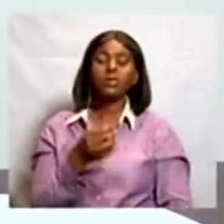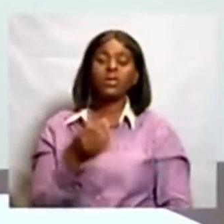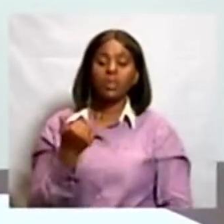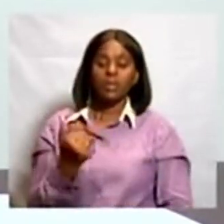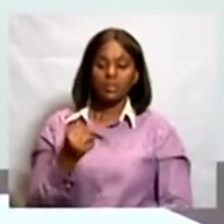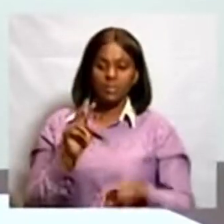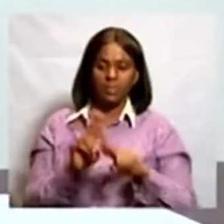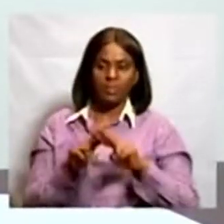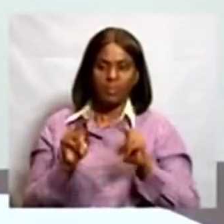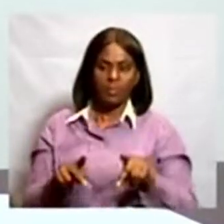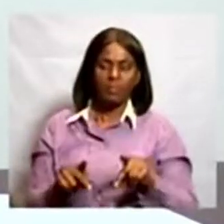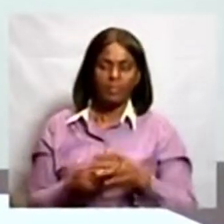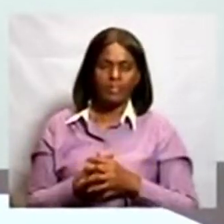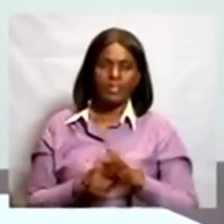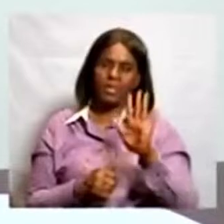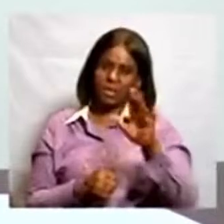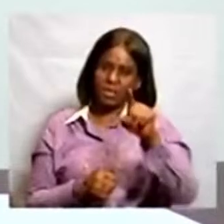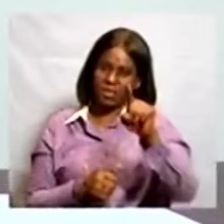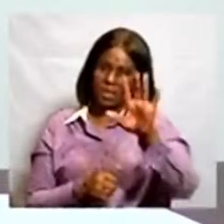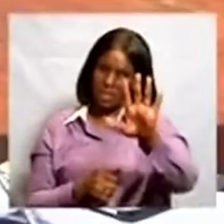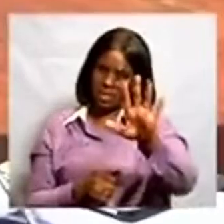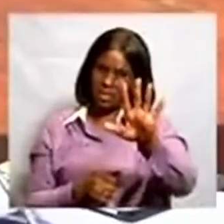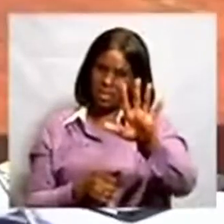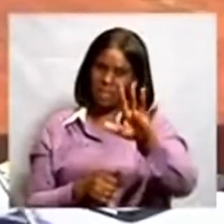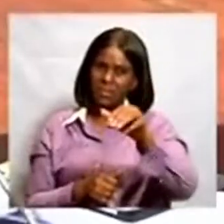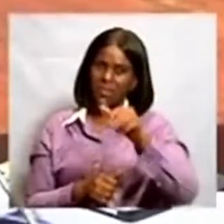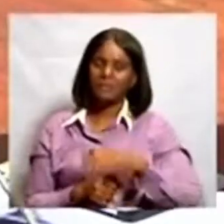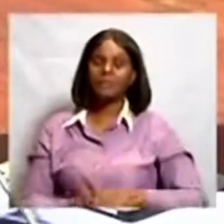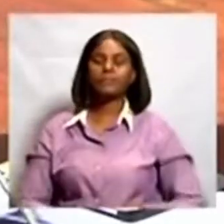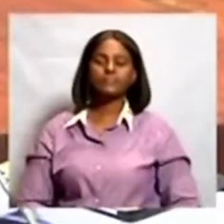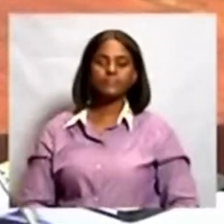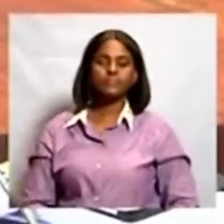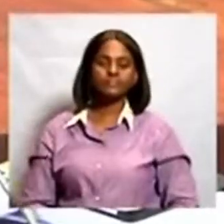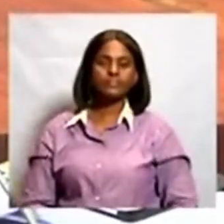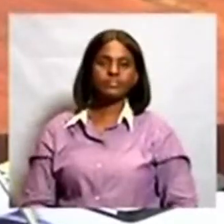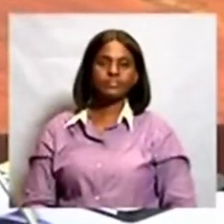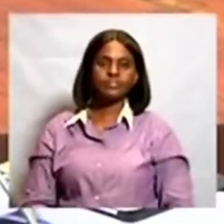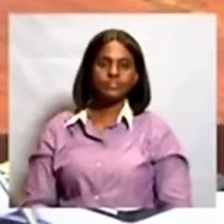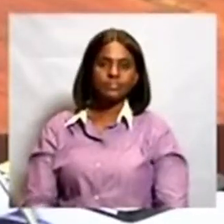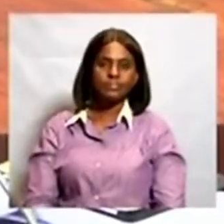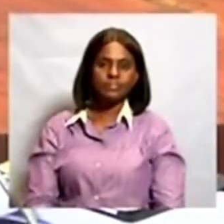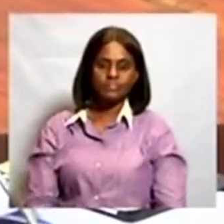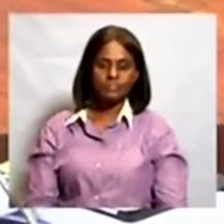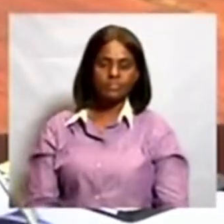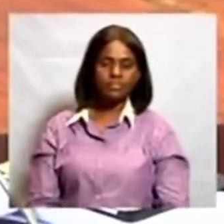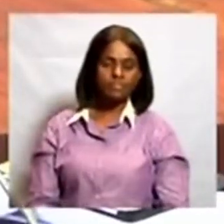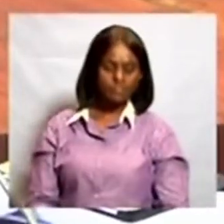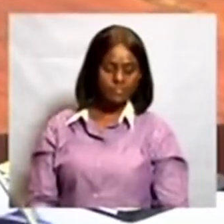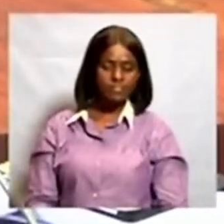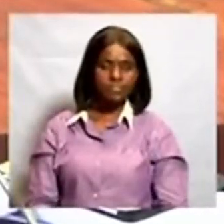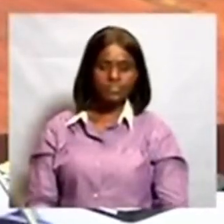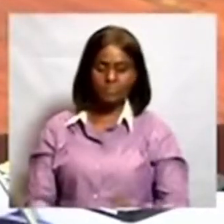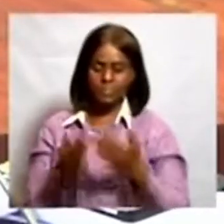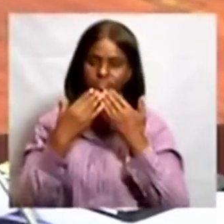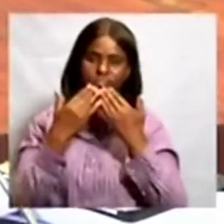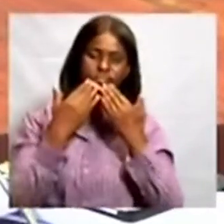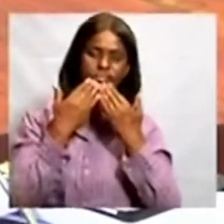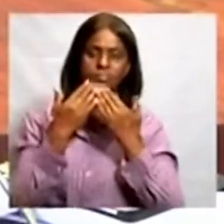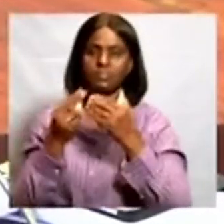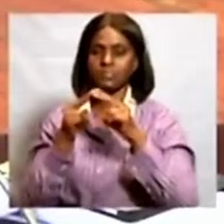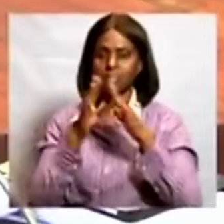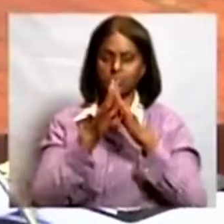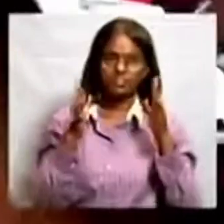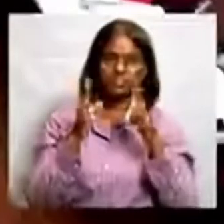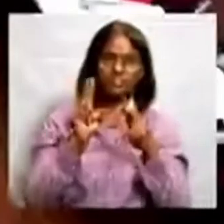Then, Chair, on the so issue... it still has maybe a follow-up question just before leaving. All right. Okay, thank you, Thank Chair. you, Honorable Chairperson. I think you'll forgive